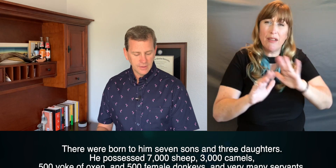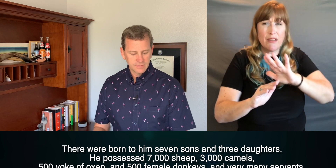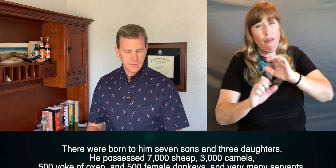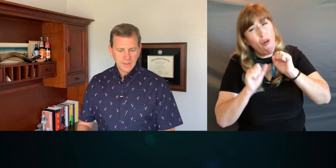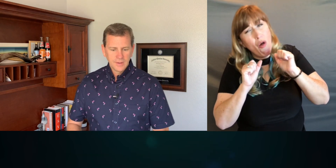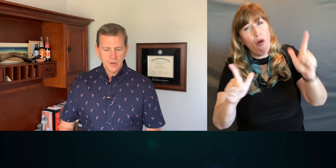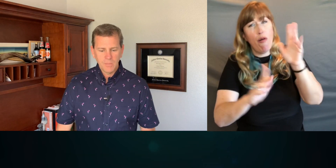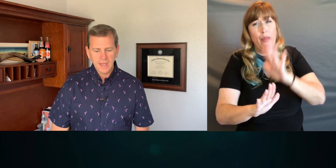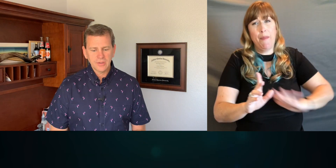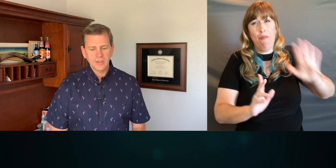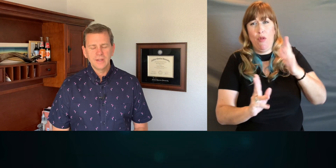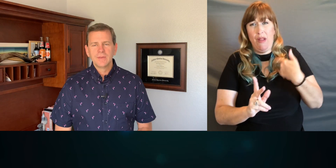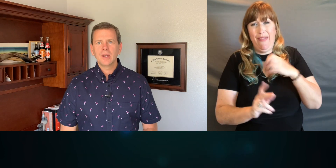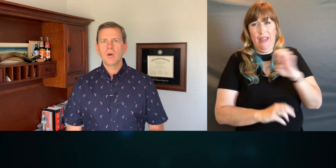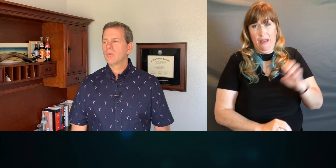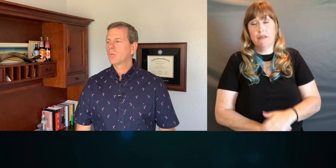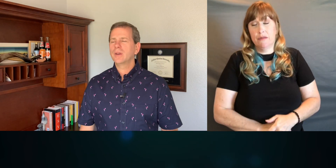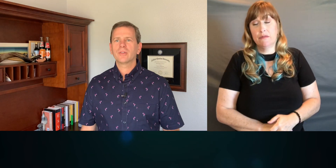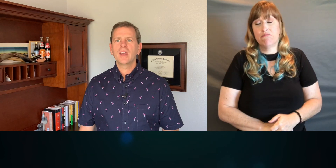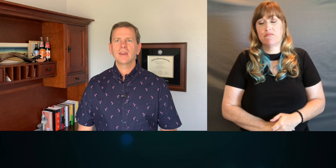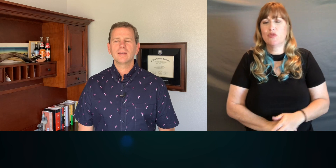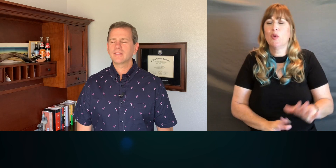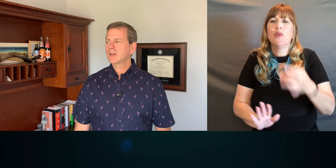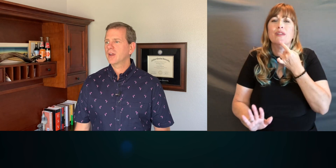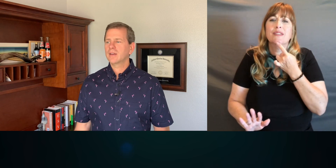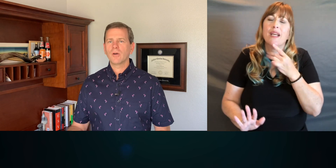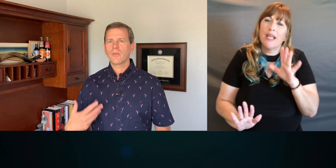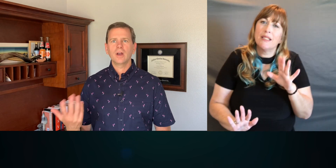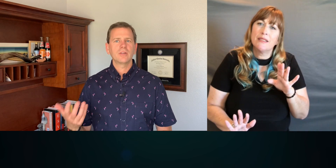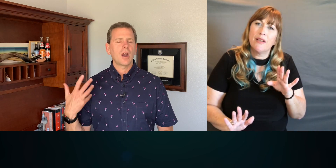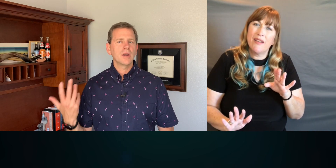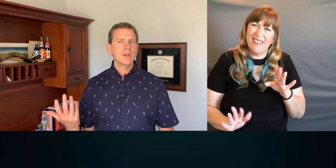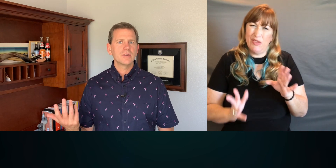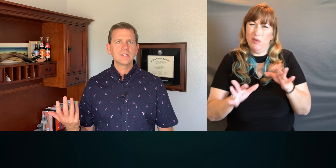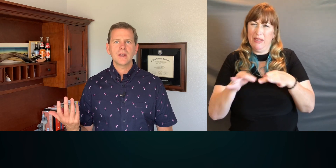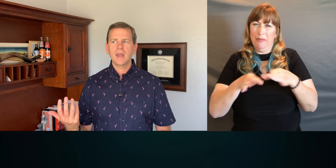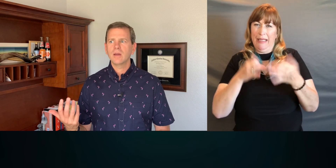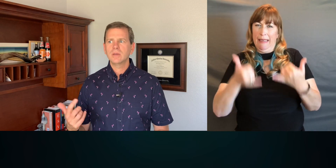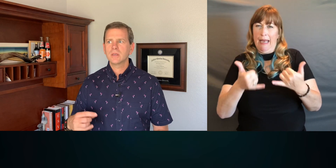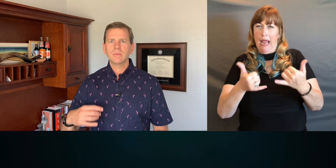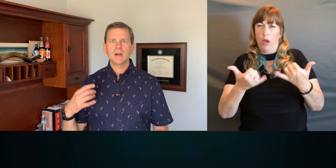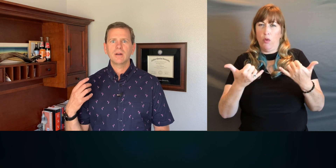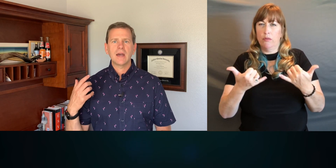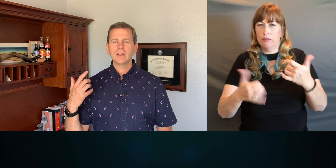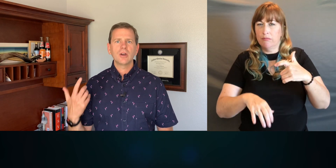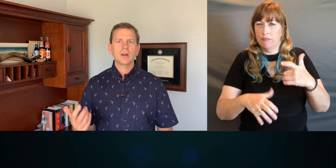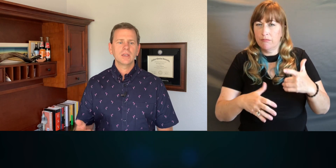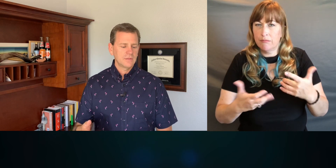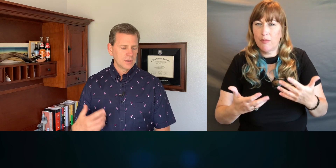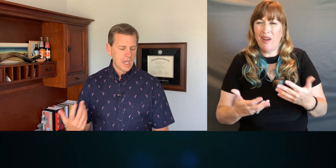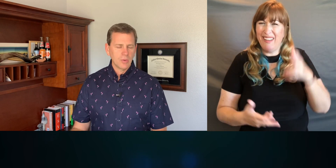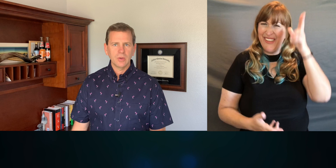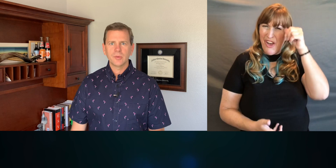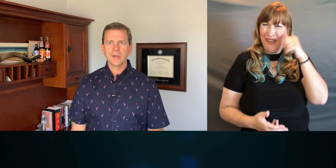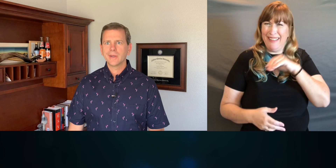the East." You know, basically, you know, what they were saying is, it sounds like, you know, for us in our years today, we think about having donkeys